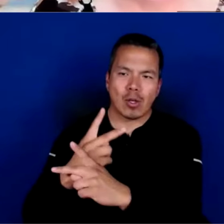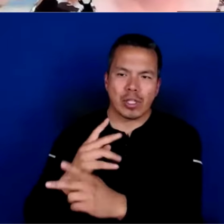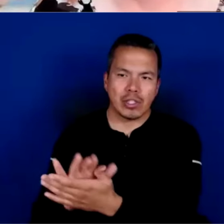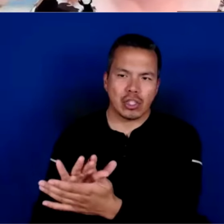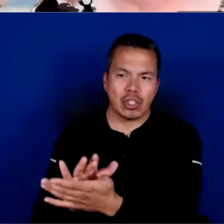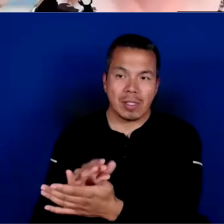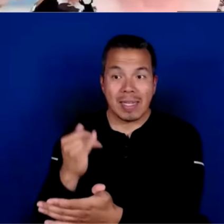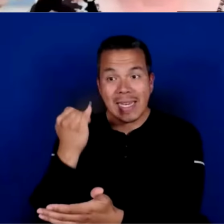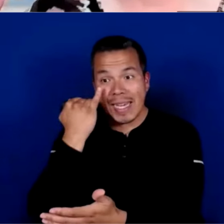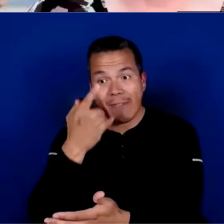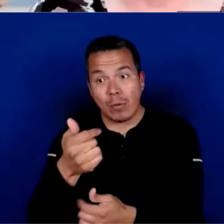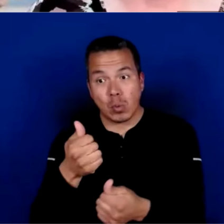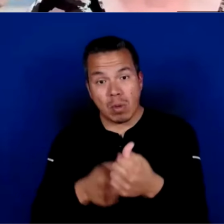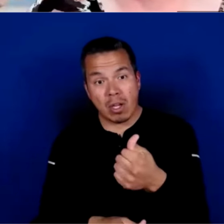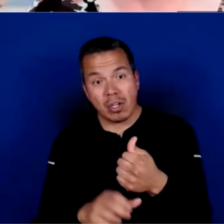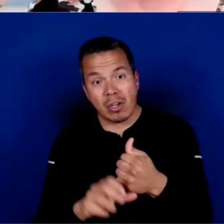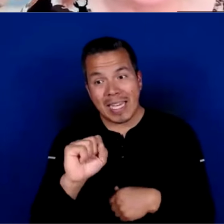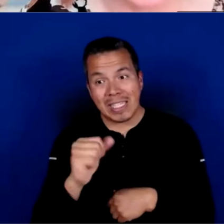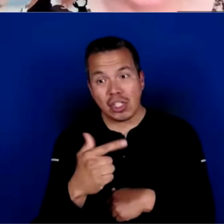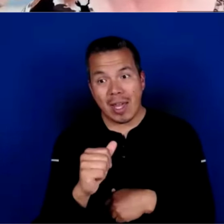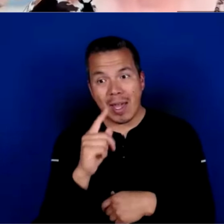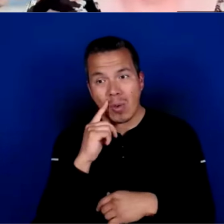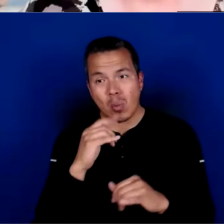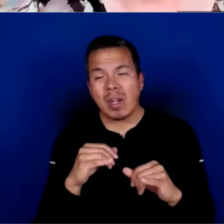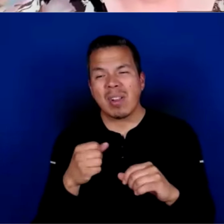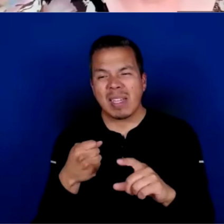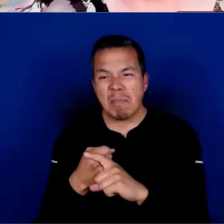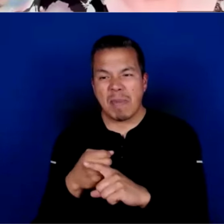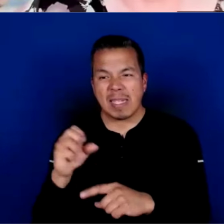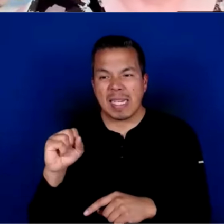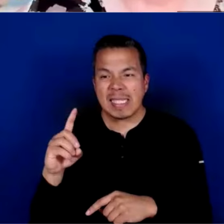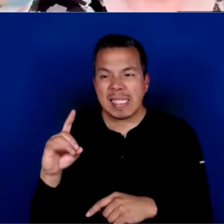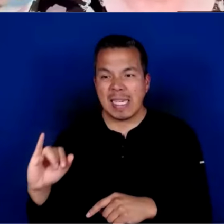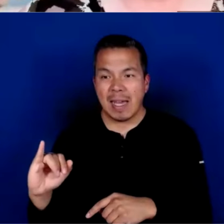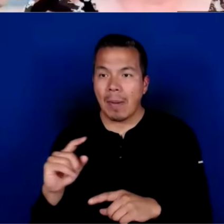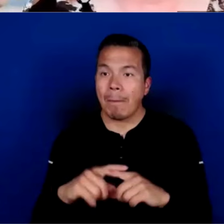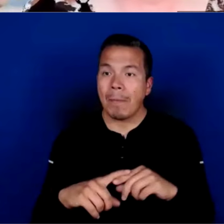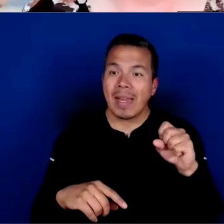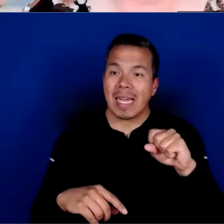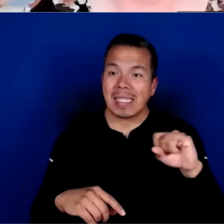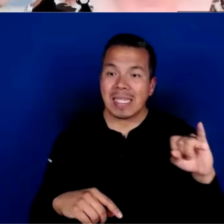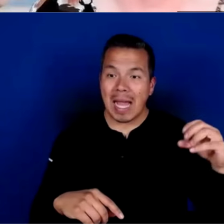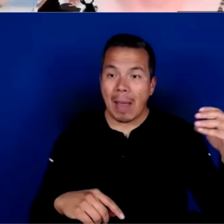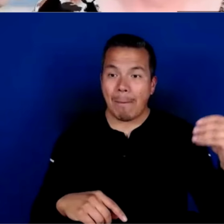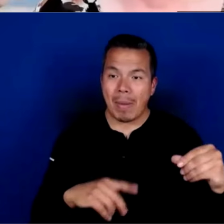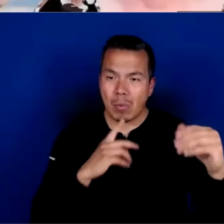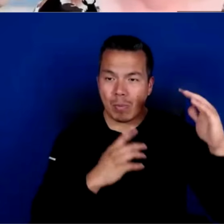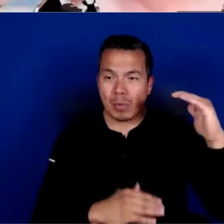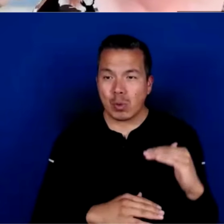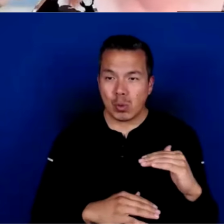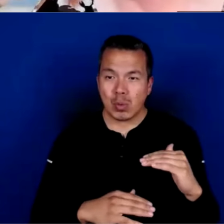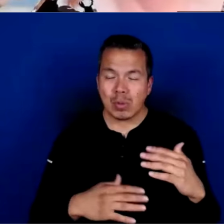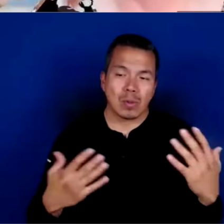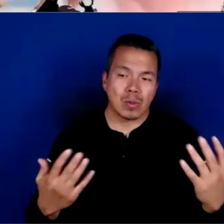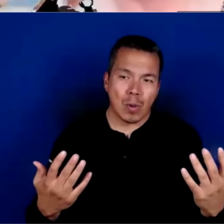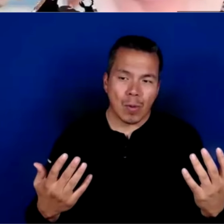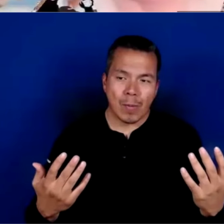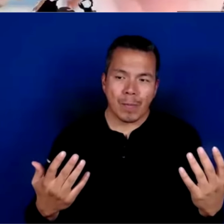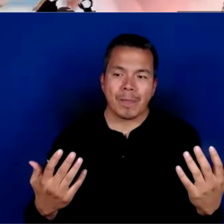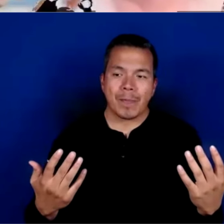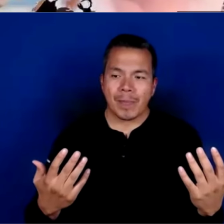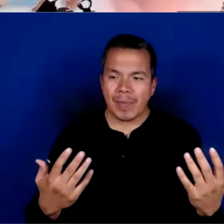stay under SGA, that's going to impact their SSDI, but their SSI payment's still going to be reduced. So they would need to also